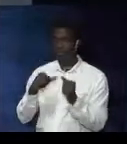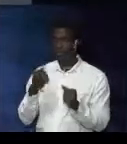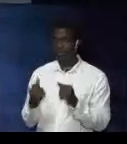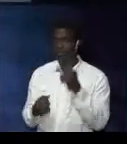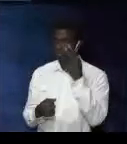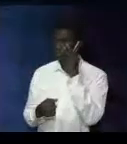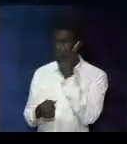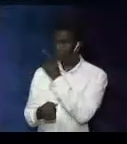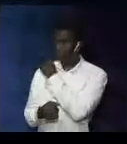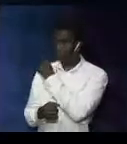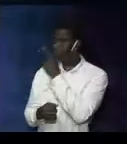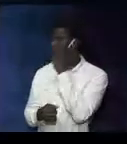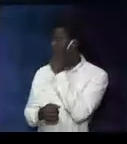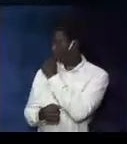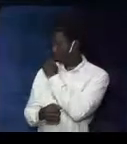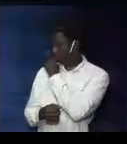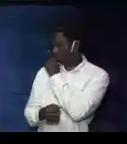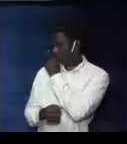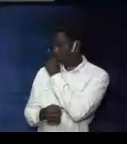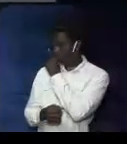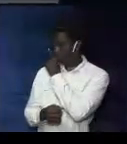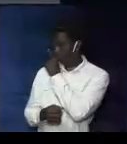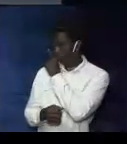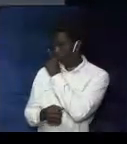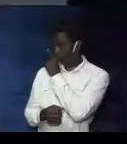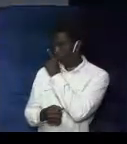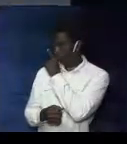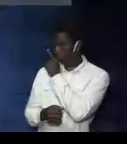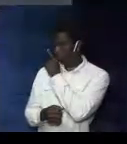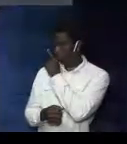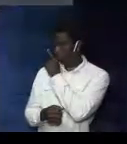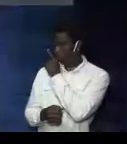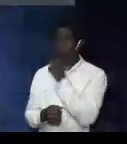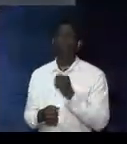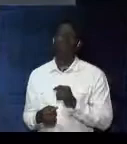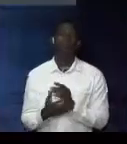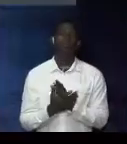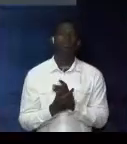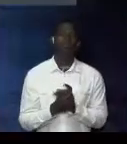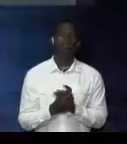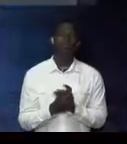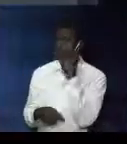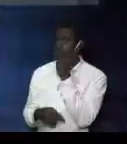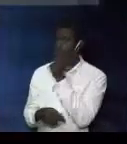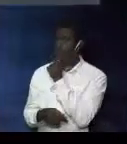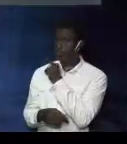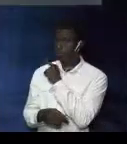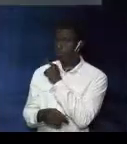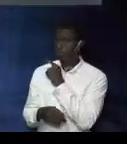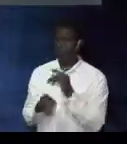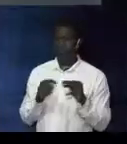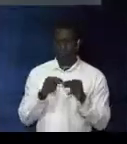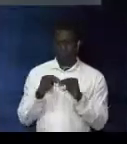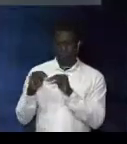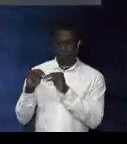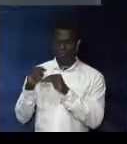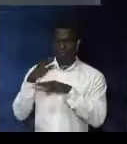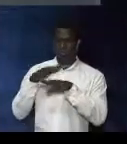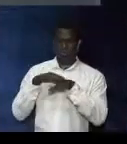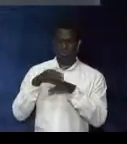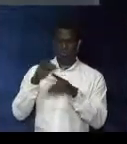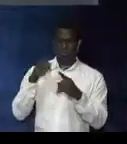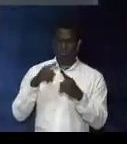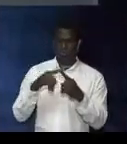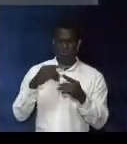shape. These are diagonal and these are diagonal, and they divide each other exactly into 2 equal parts. Okay, so now moving on to the next